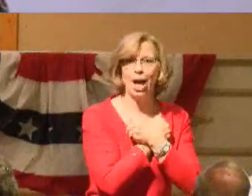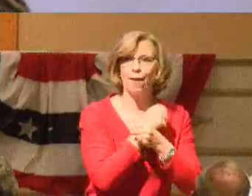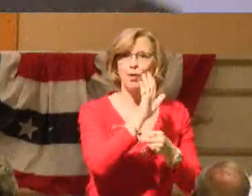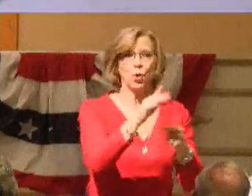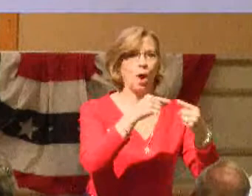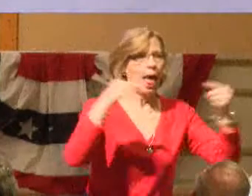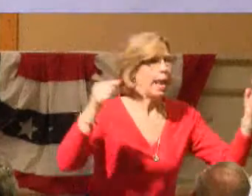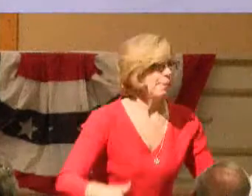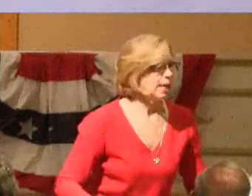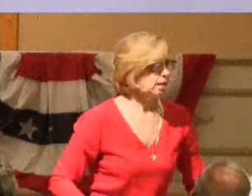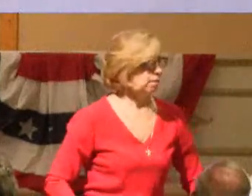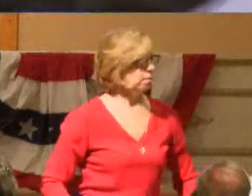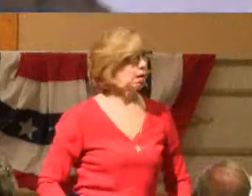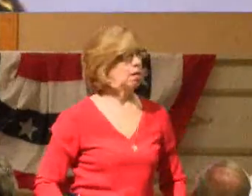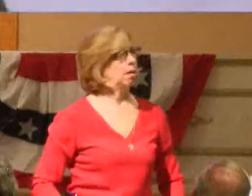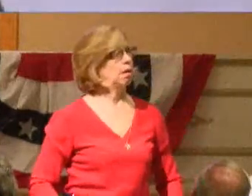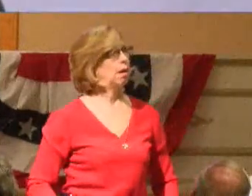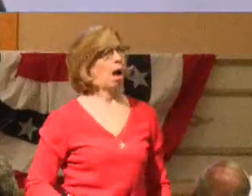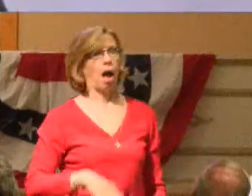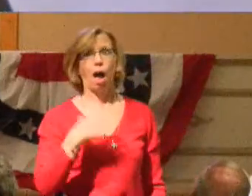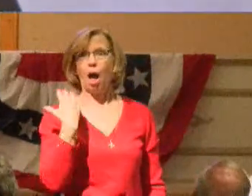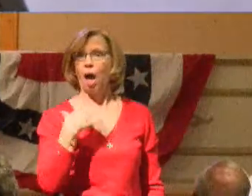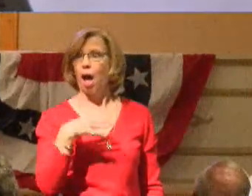enemy. Woo!